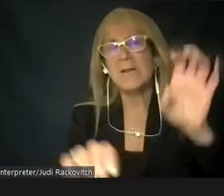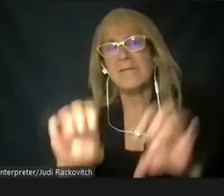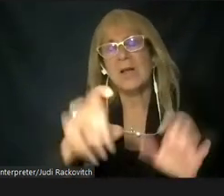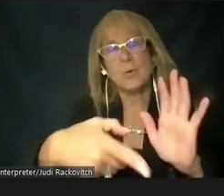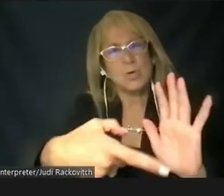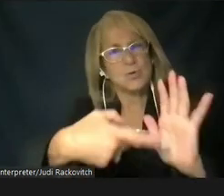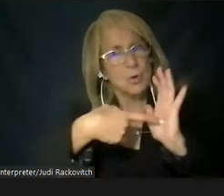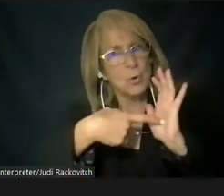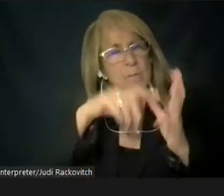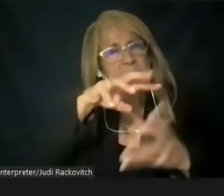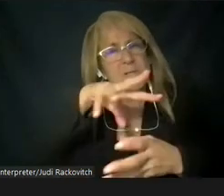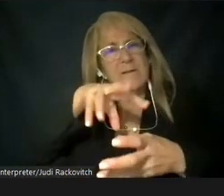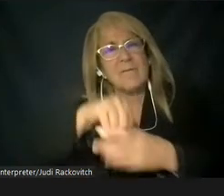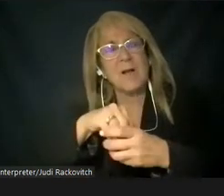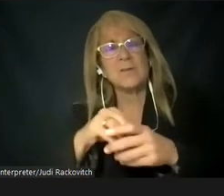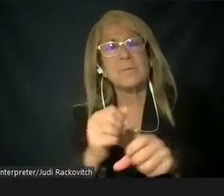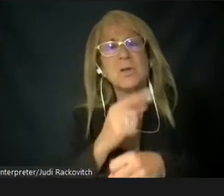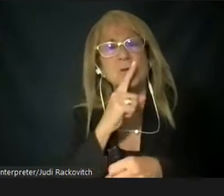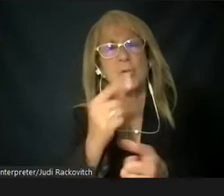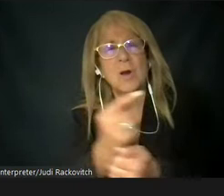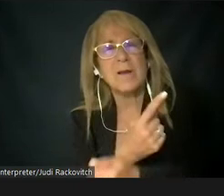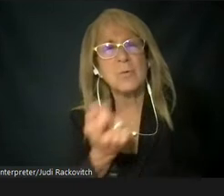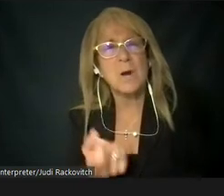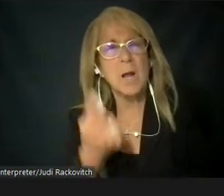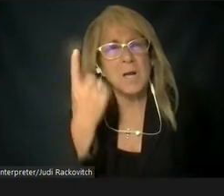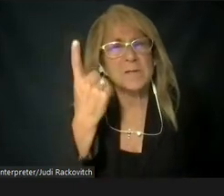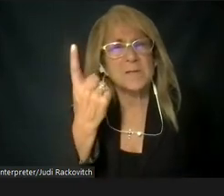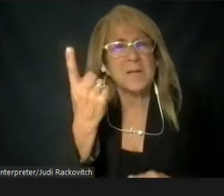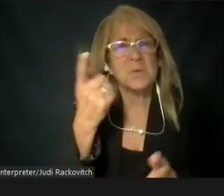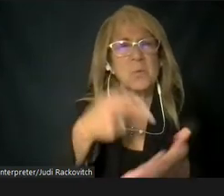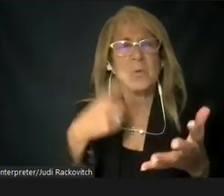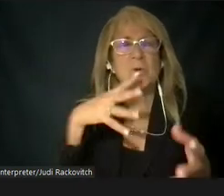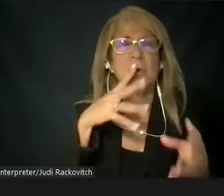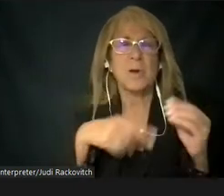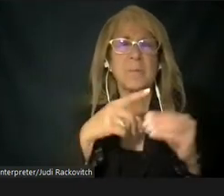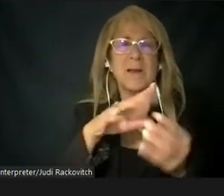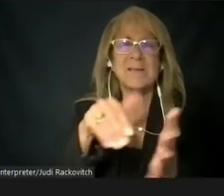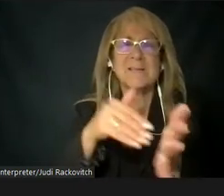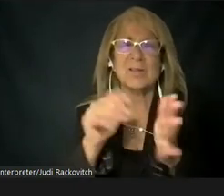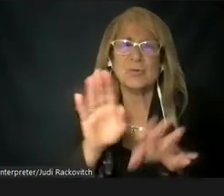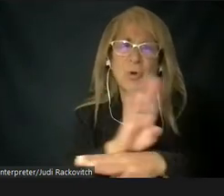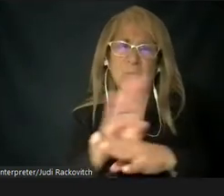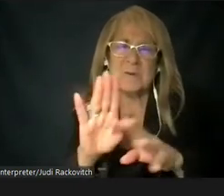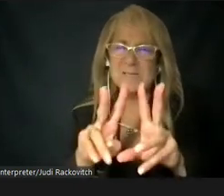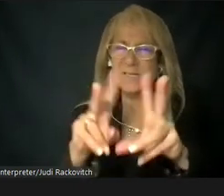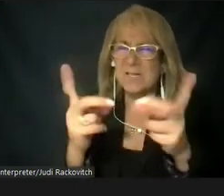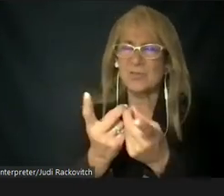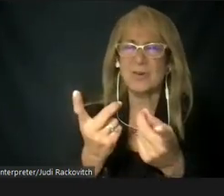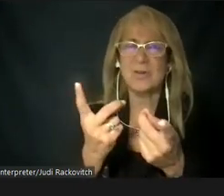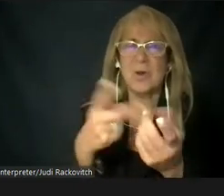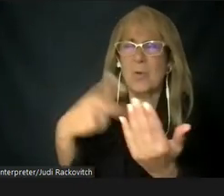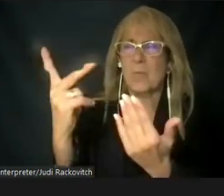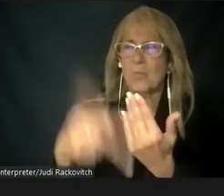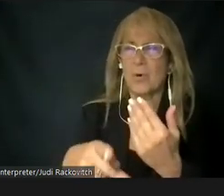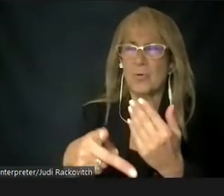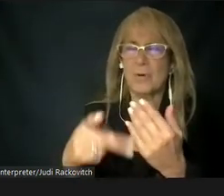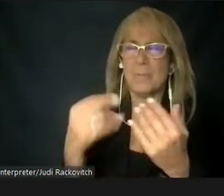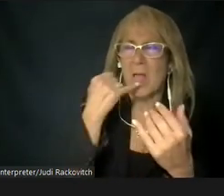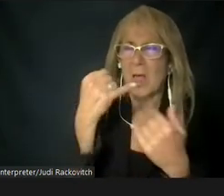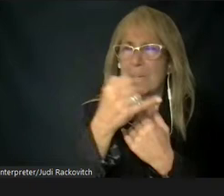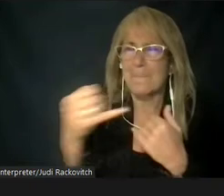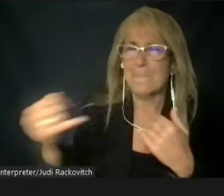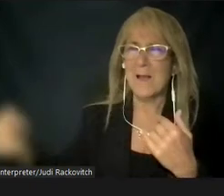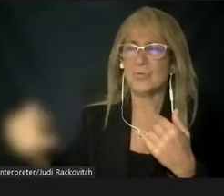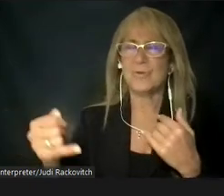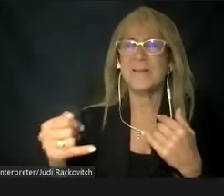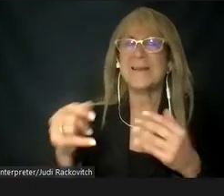To make sure everyone understands the area about which we're speaking, Central Business District tolling program boundary is south of and inclusive of 60th